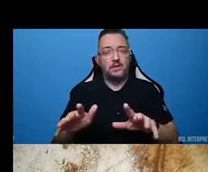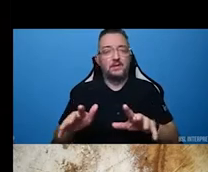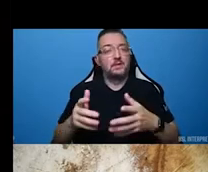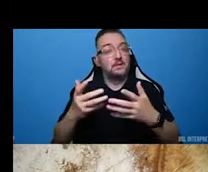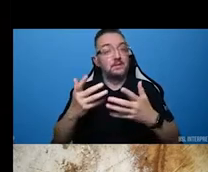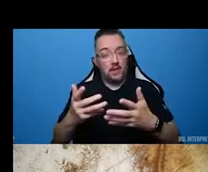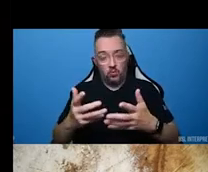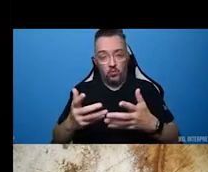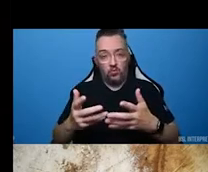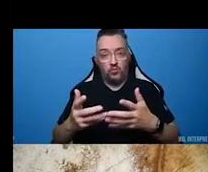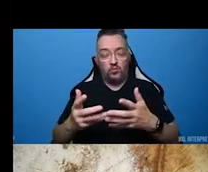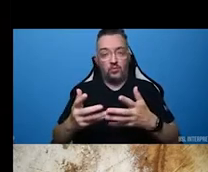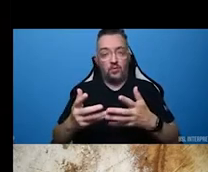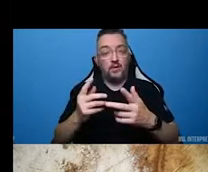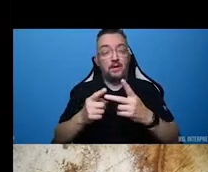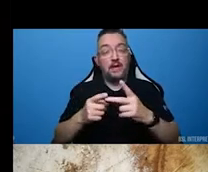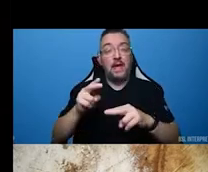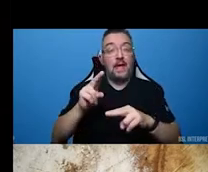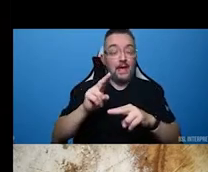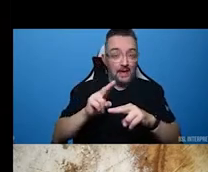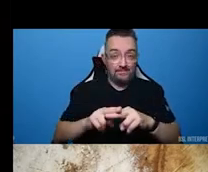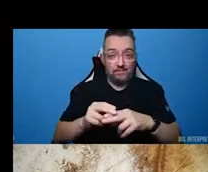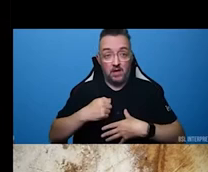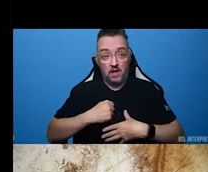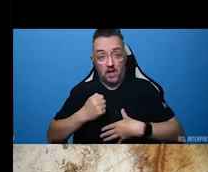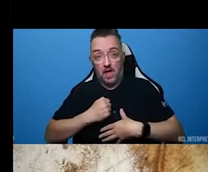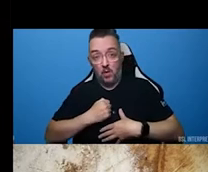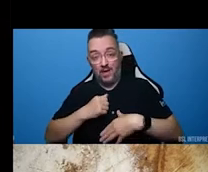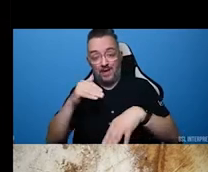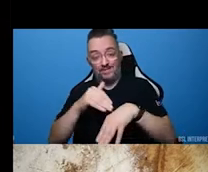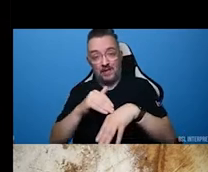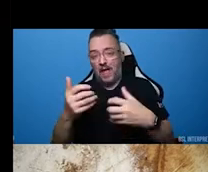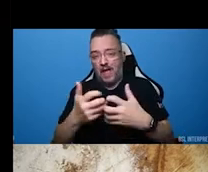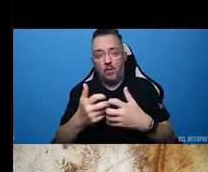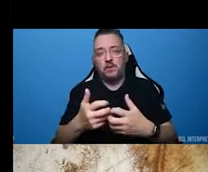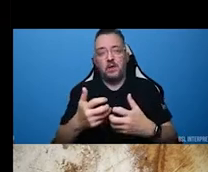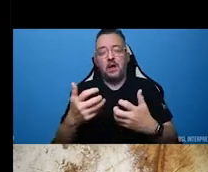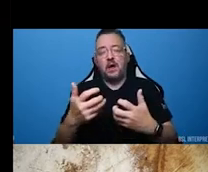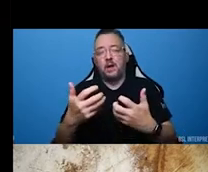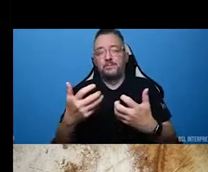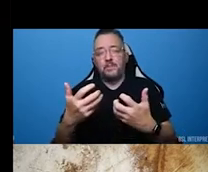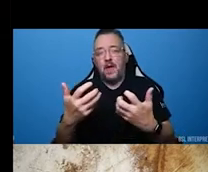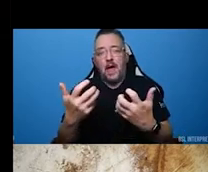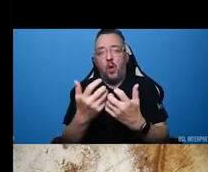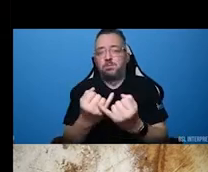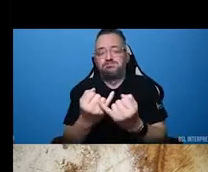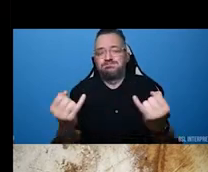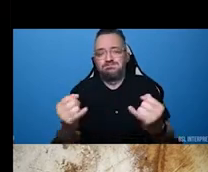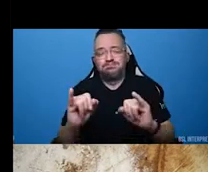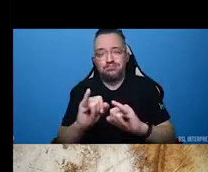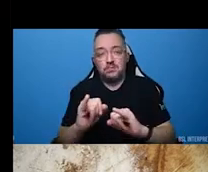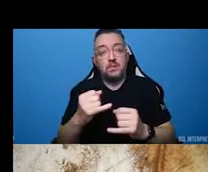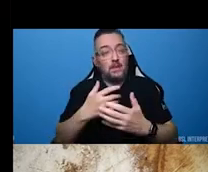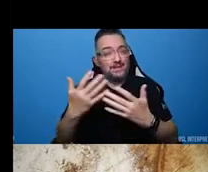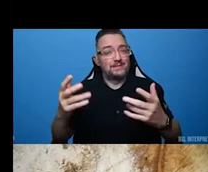question of if our impact has had that effect, but to what extent. And the numerous scientific models